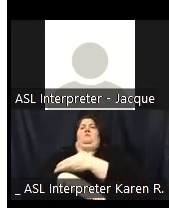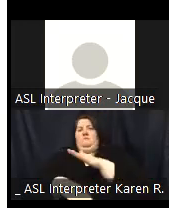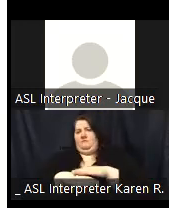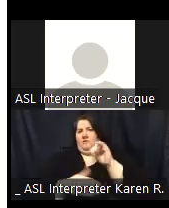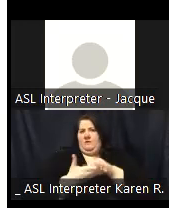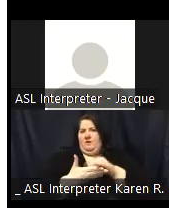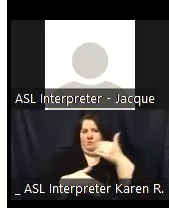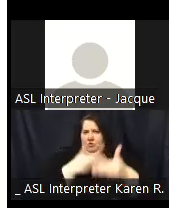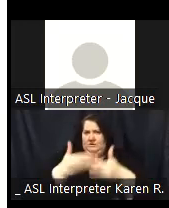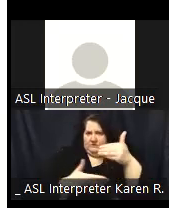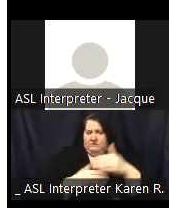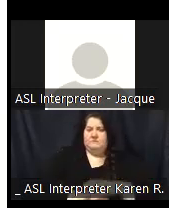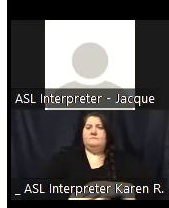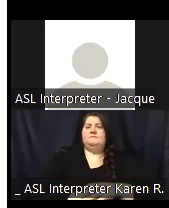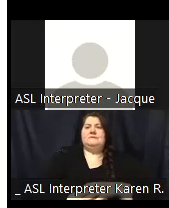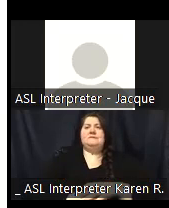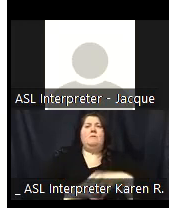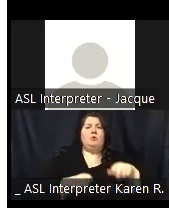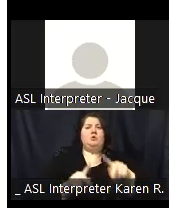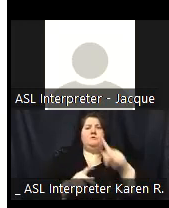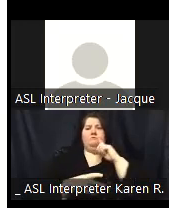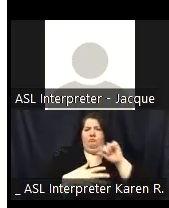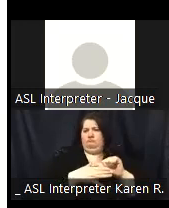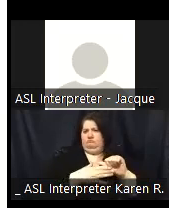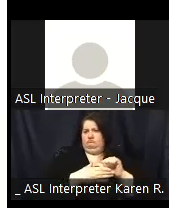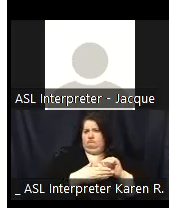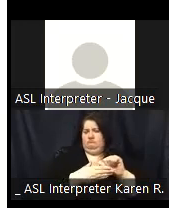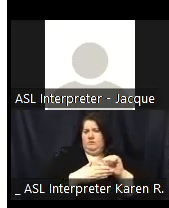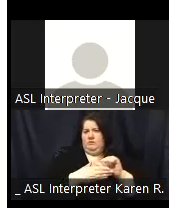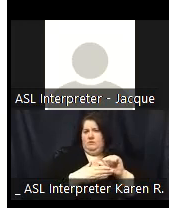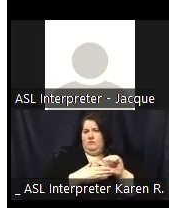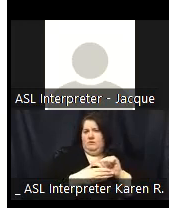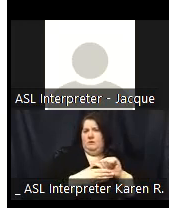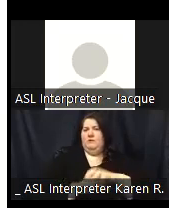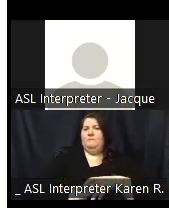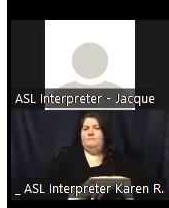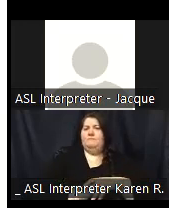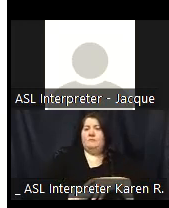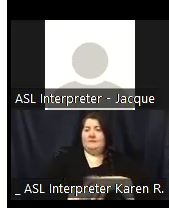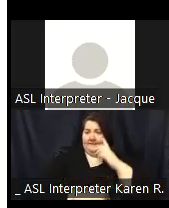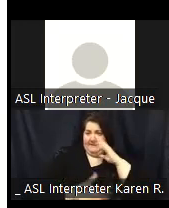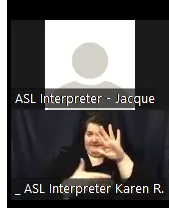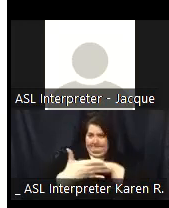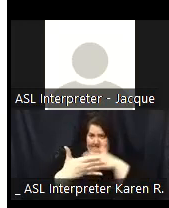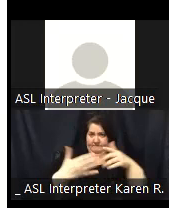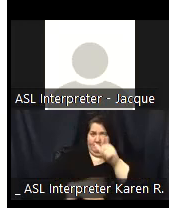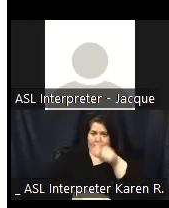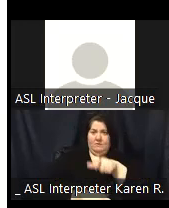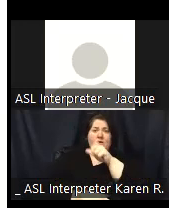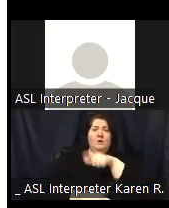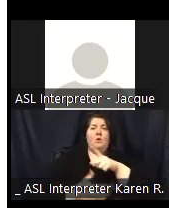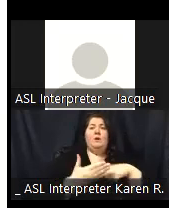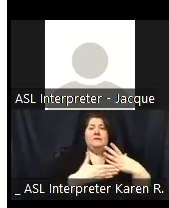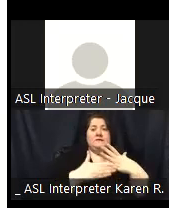process. So this is an opportunity for practice. You'll see this table here, what to share with a family